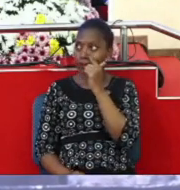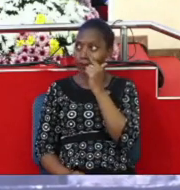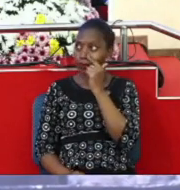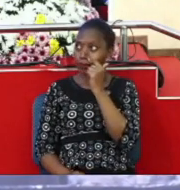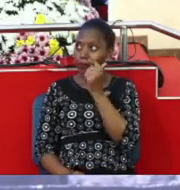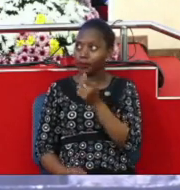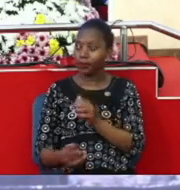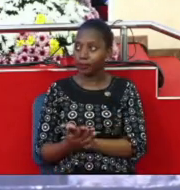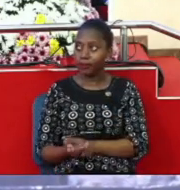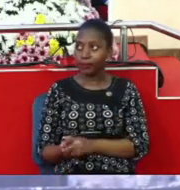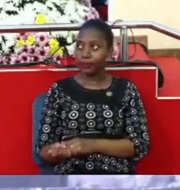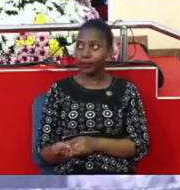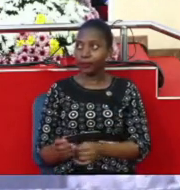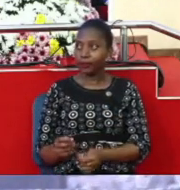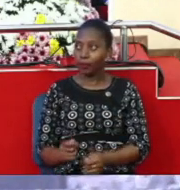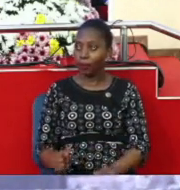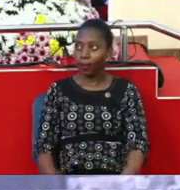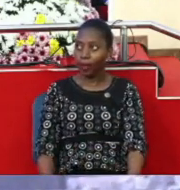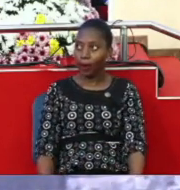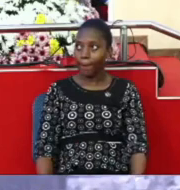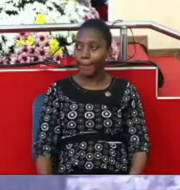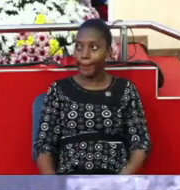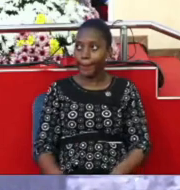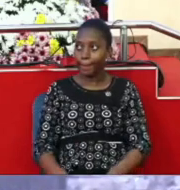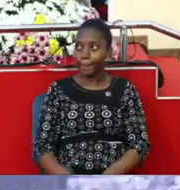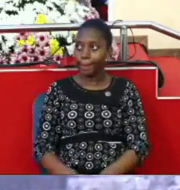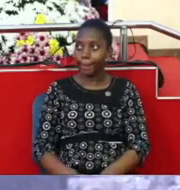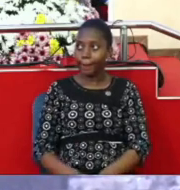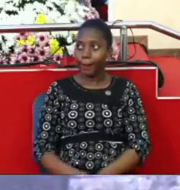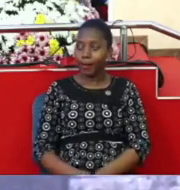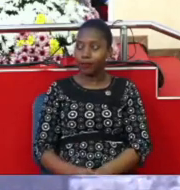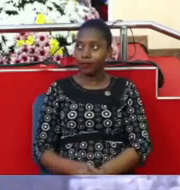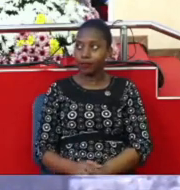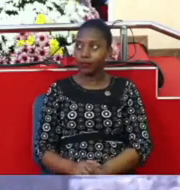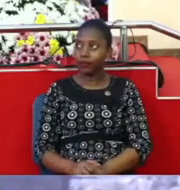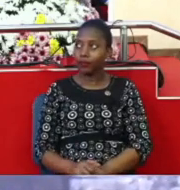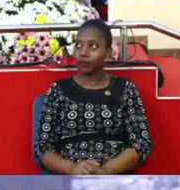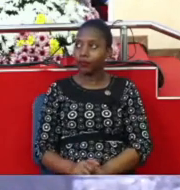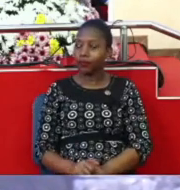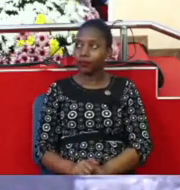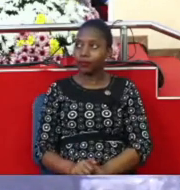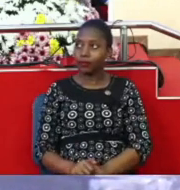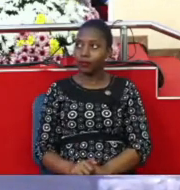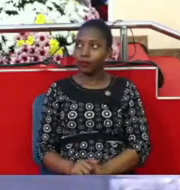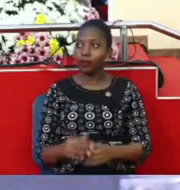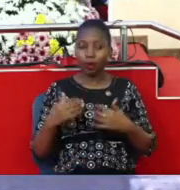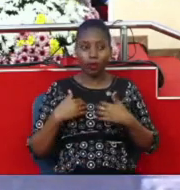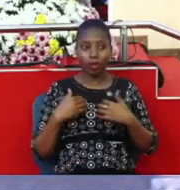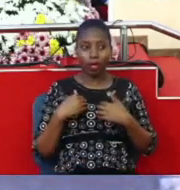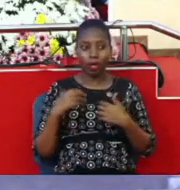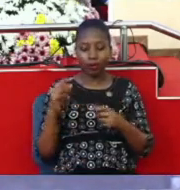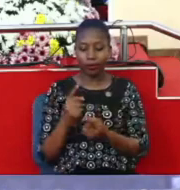si unaelewa eh? Nitoke mall, nivuke upande. Kuna kakioski hapo karibu. Nivuke upande